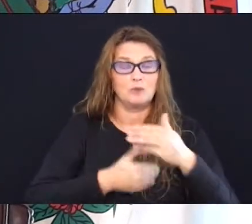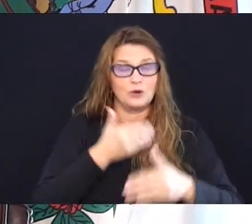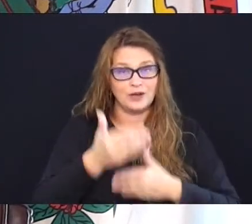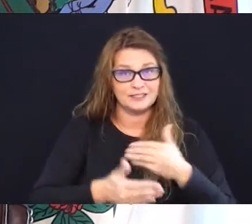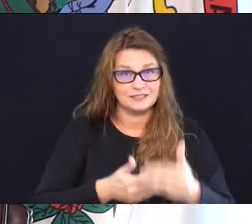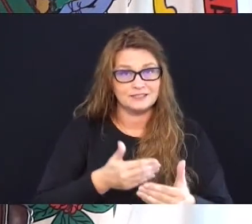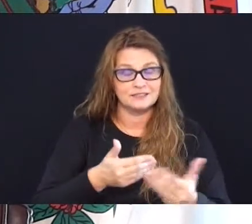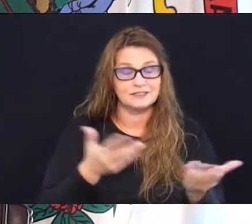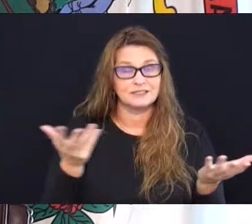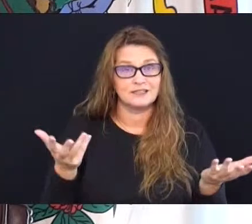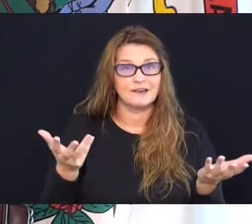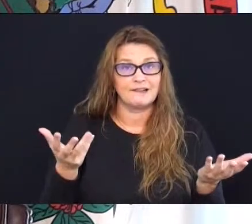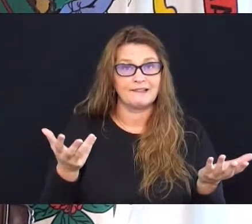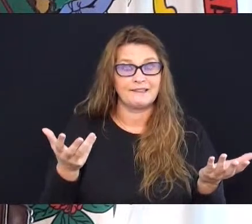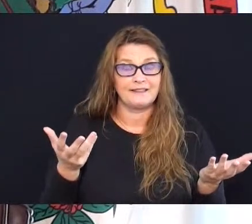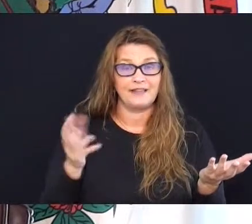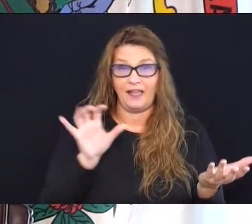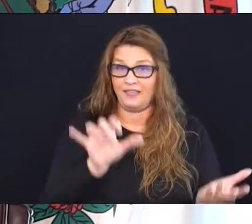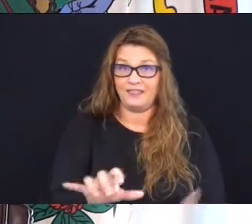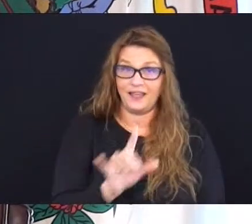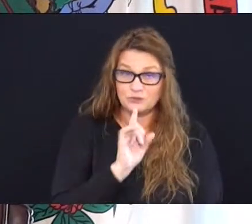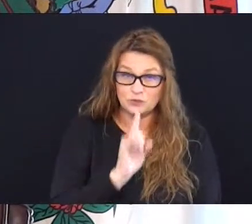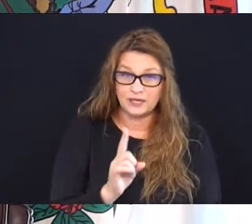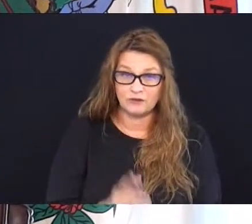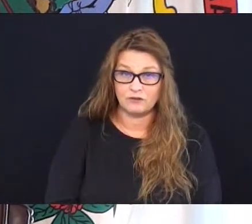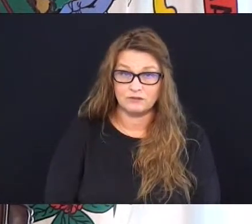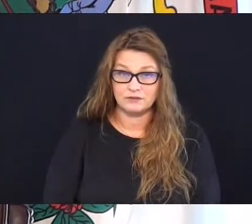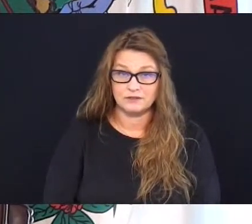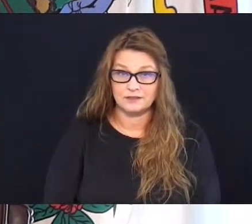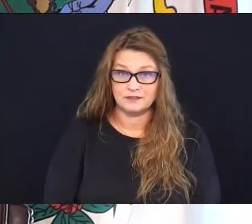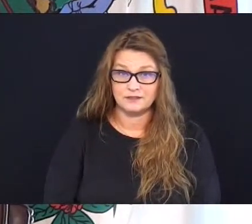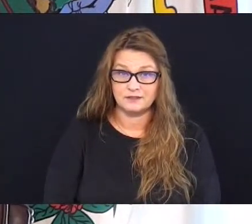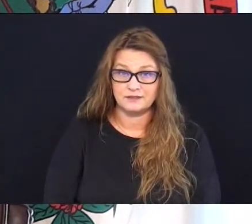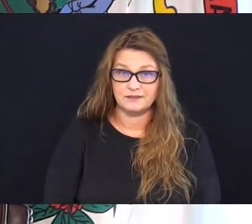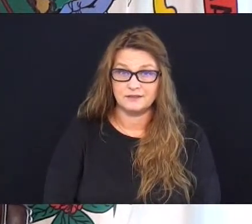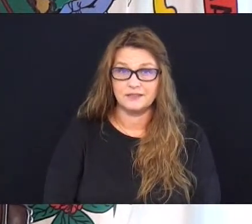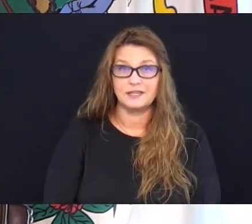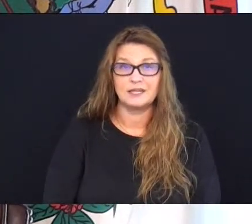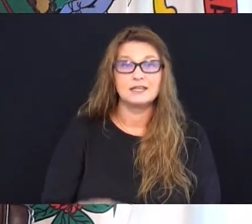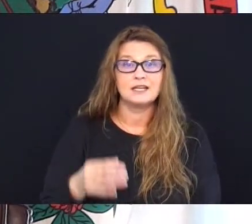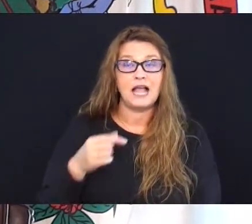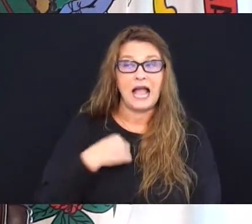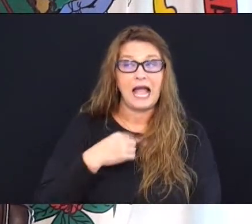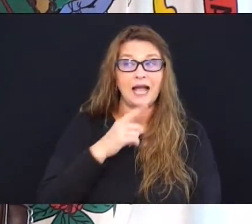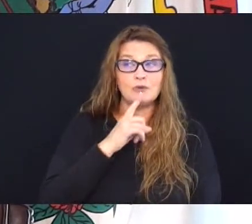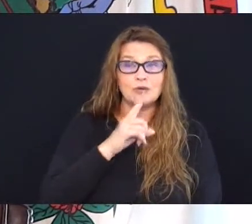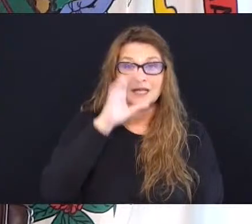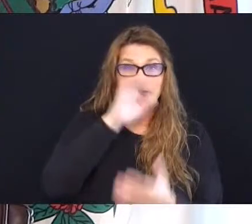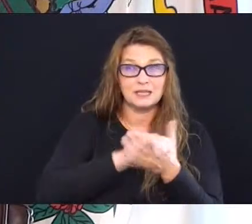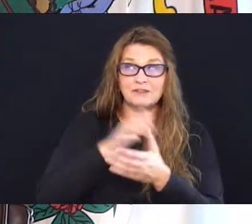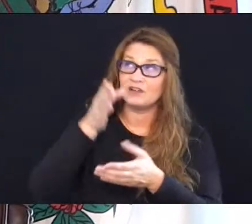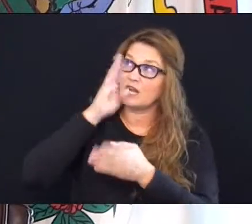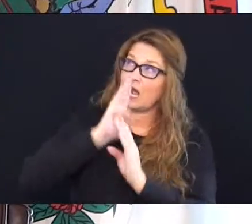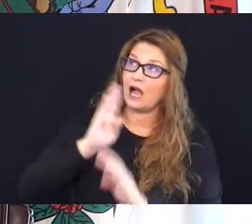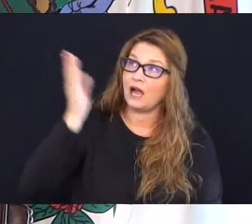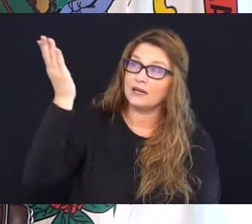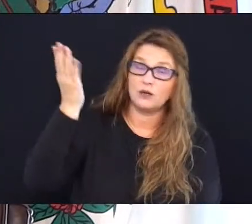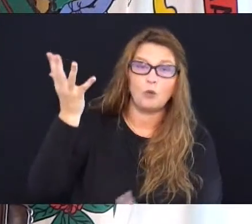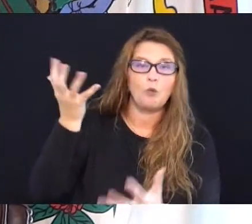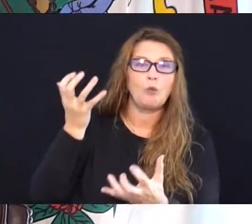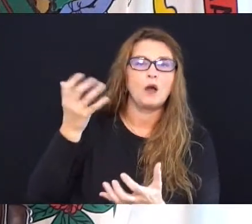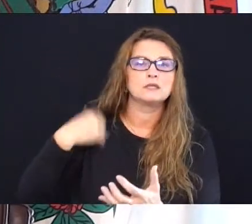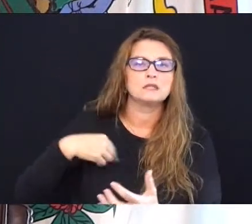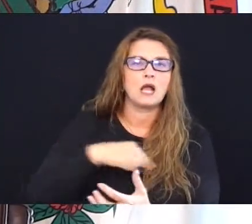And that's for real. On top of all that, I really truly believe that God wants us to